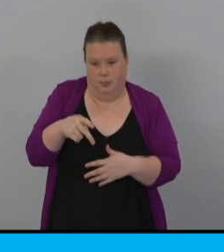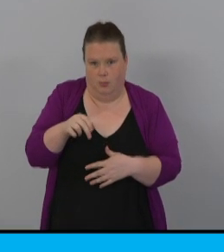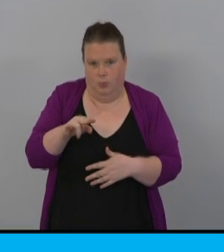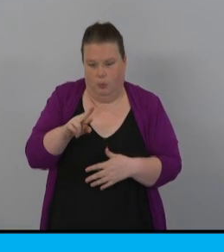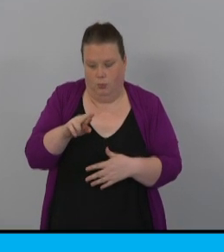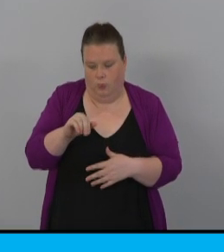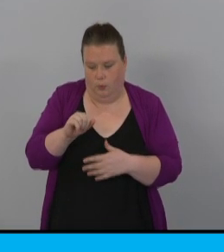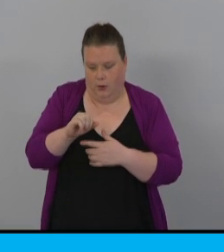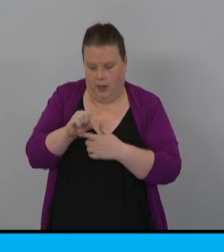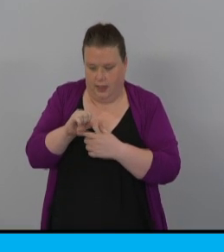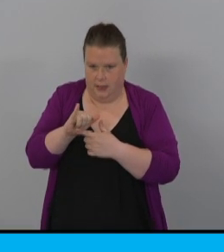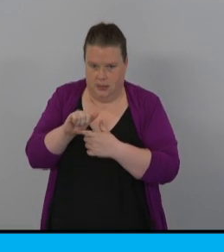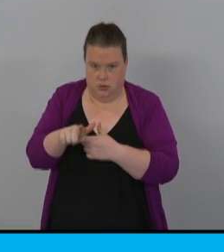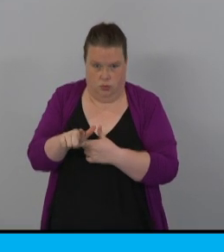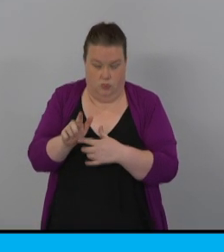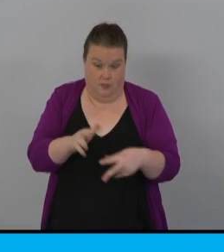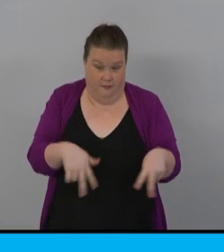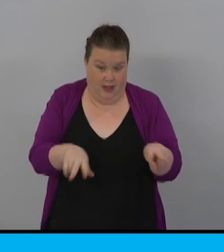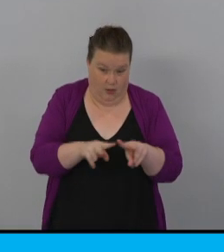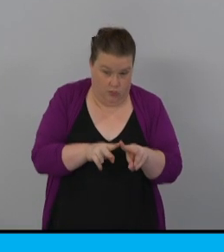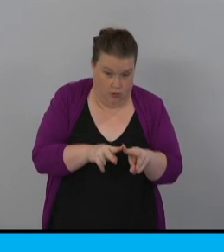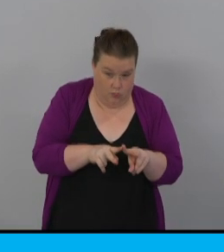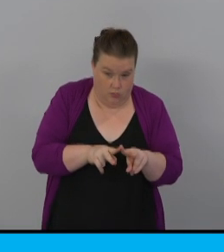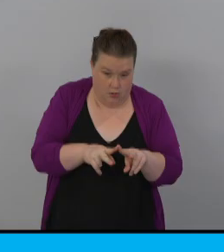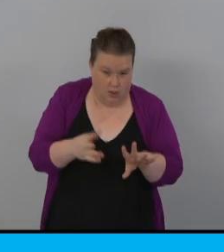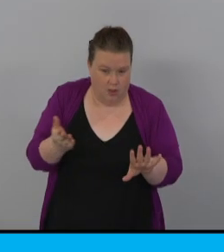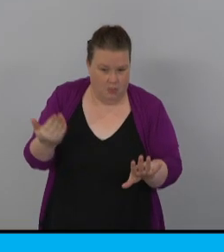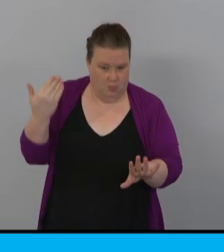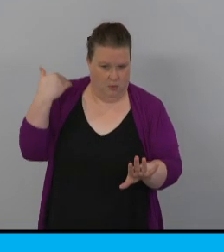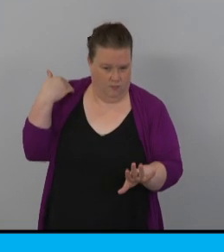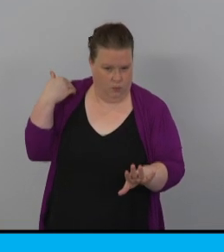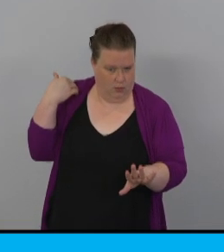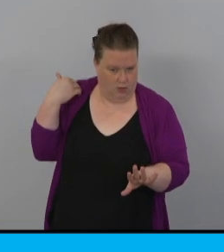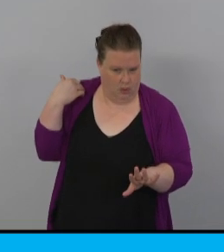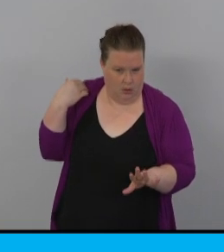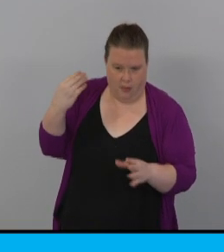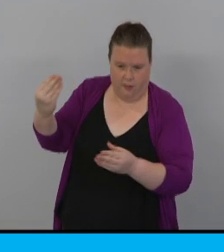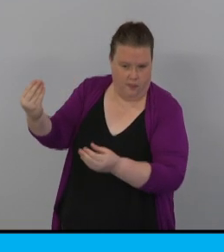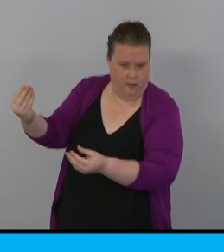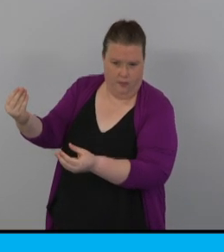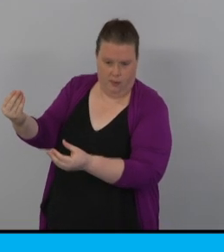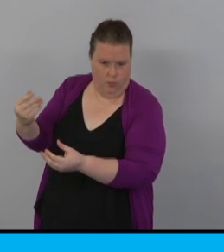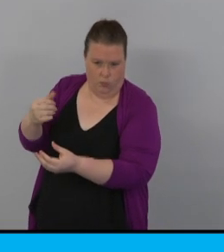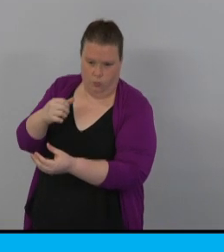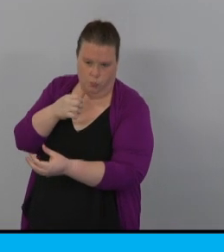local values because our local values were not